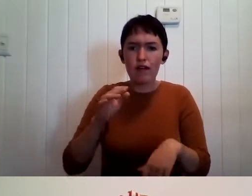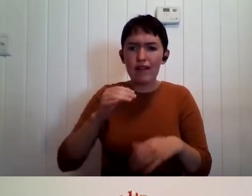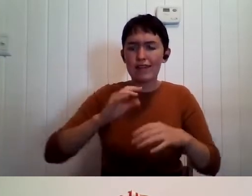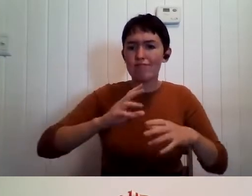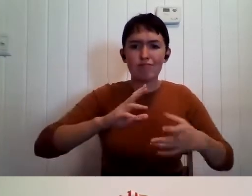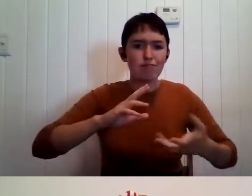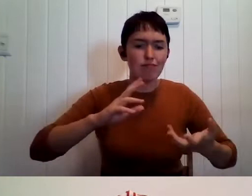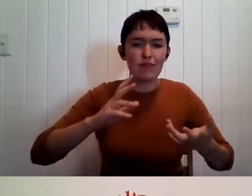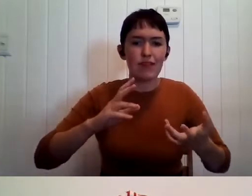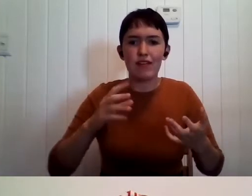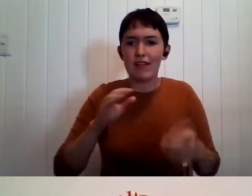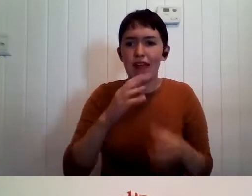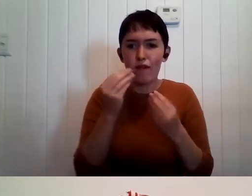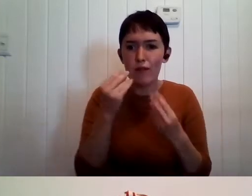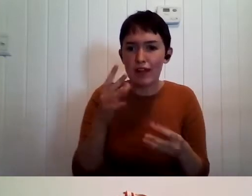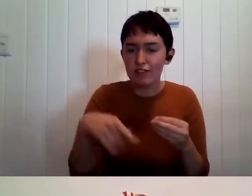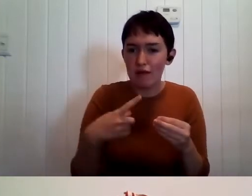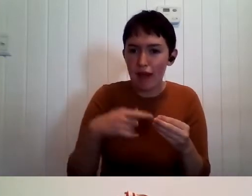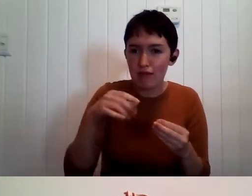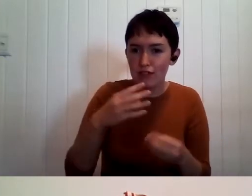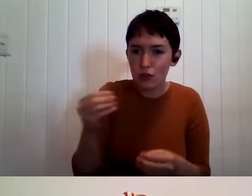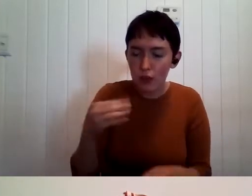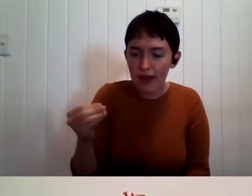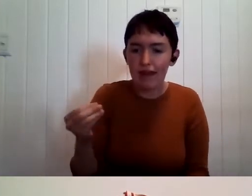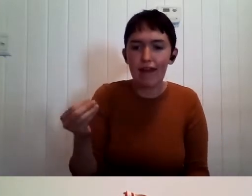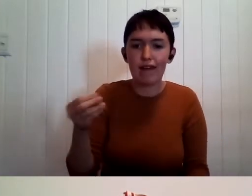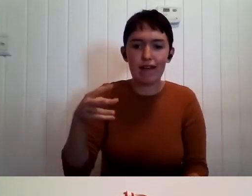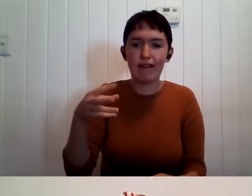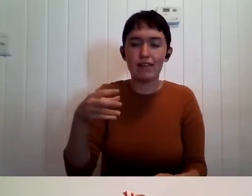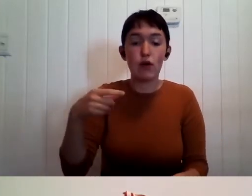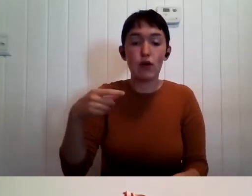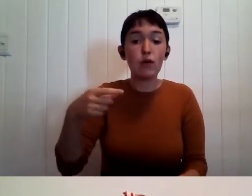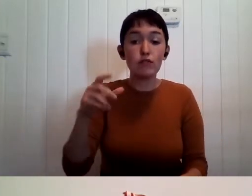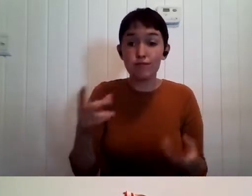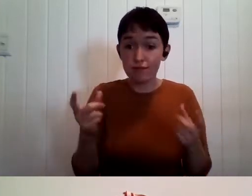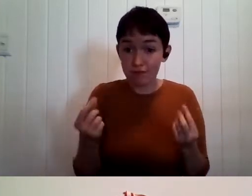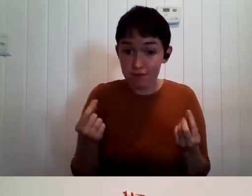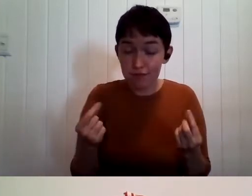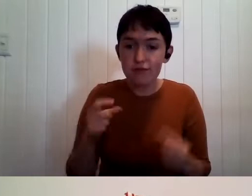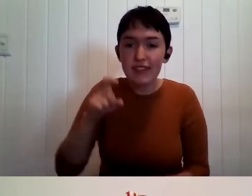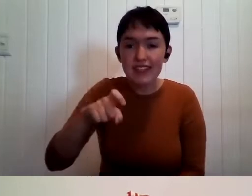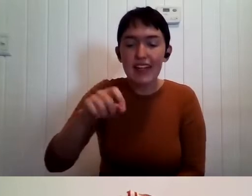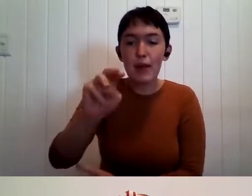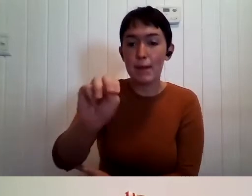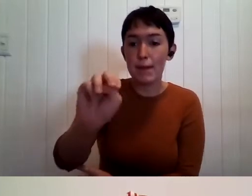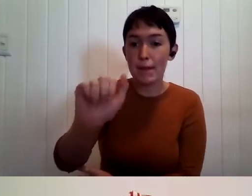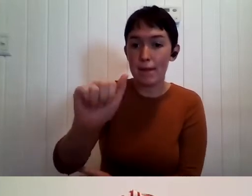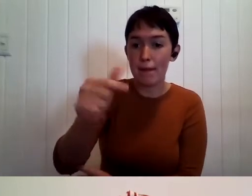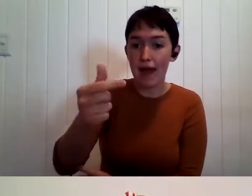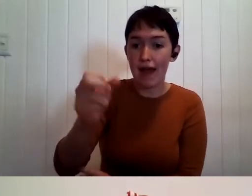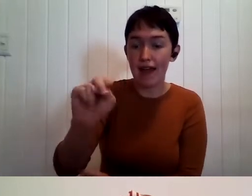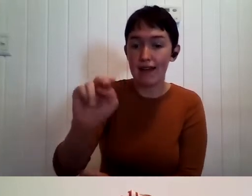stuff. So sometimes what scientists do, they need to basically have like a magnet that pulls out the